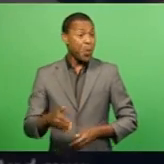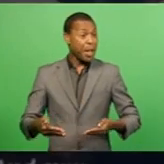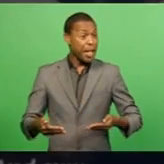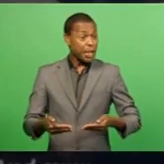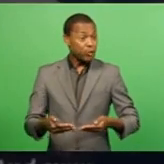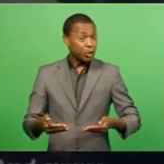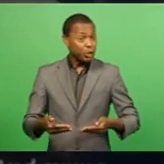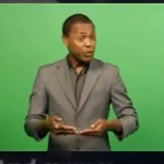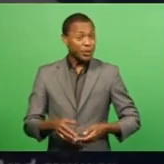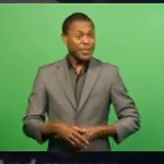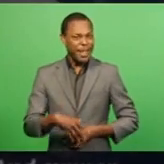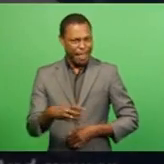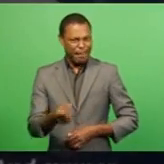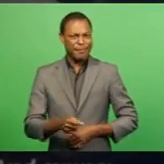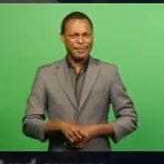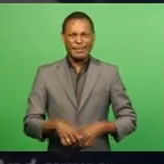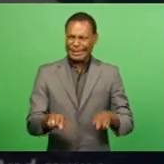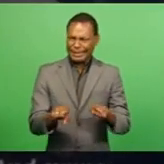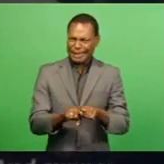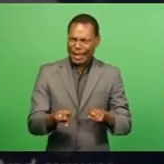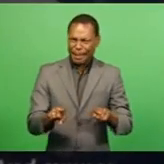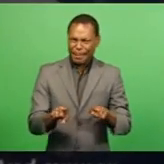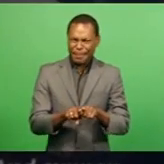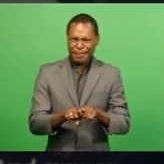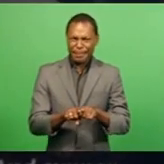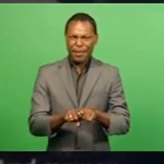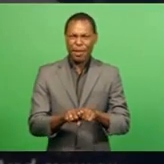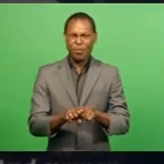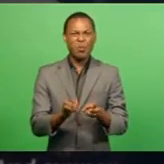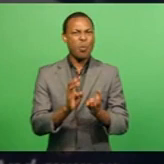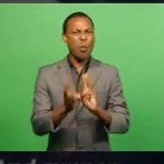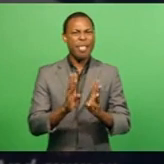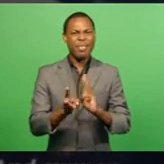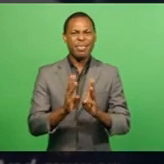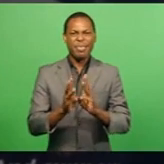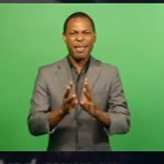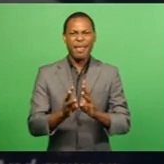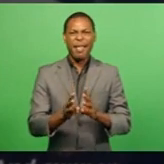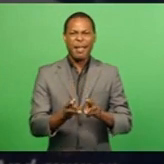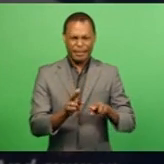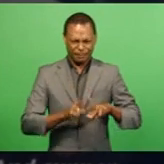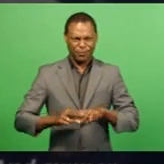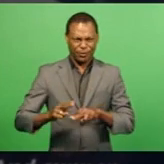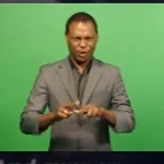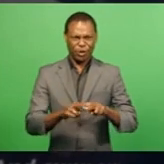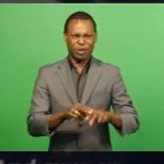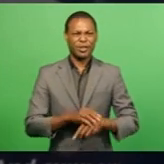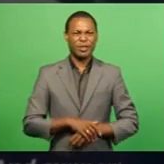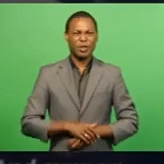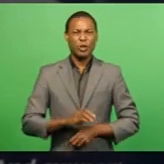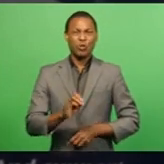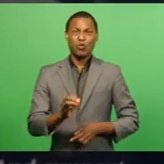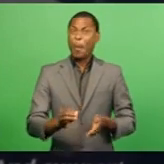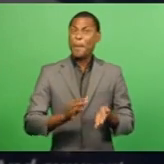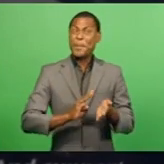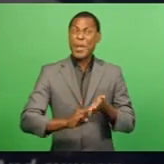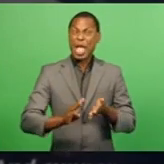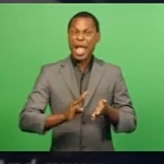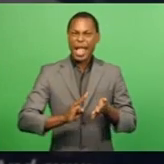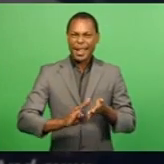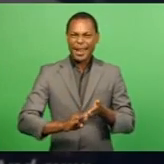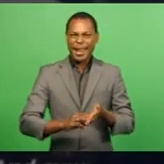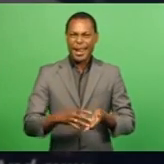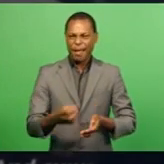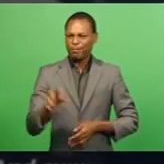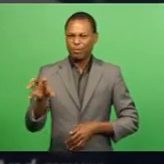soil conditions in Fiji, so they are particularly valuable for reforestation, and they provide many of the forest products and ecosystem